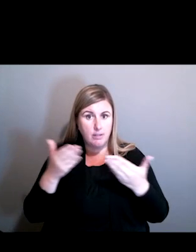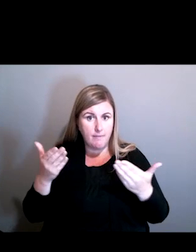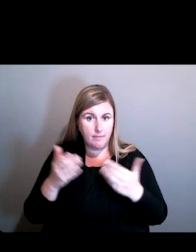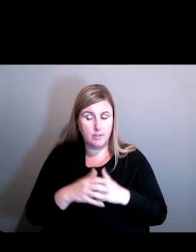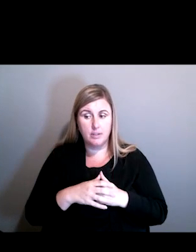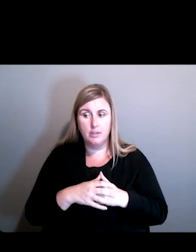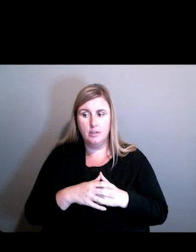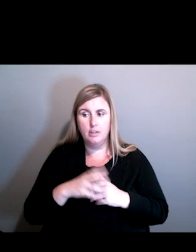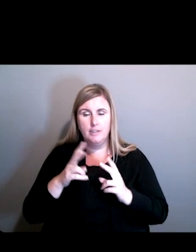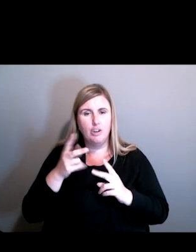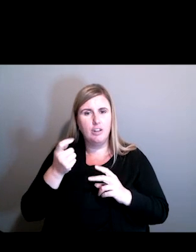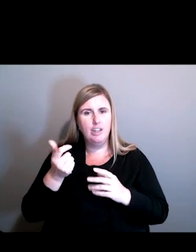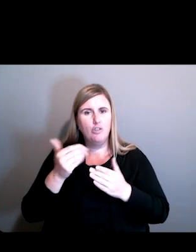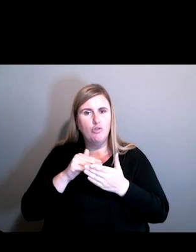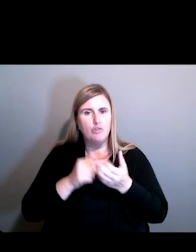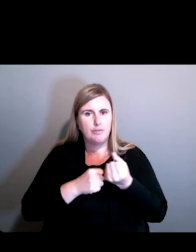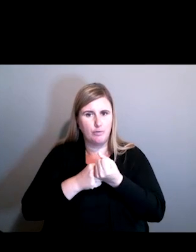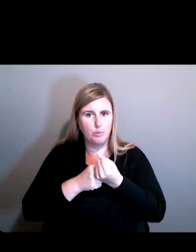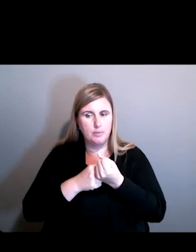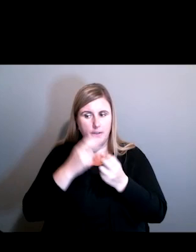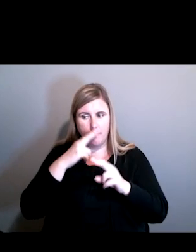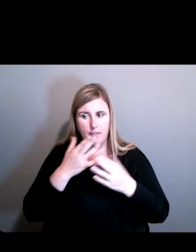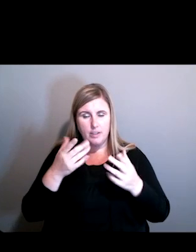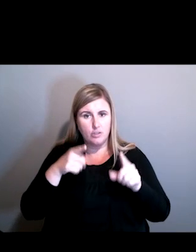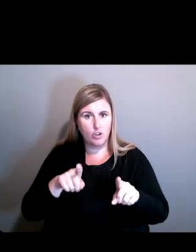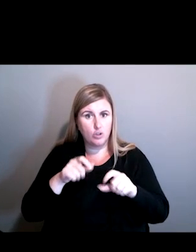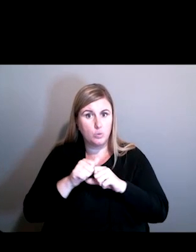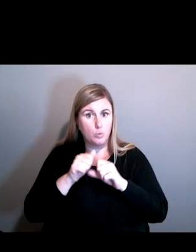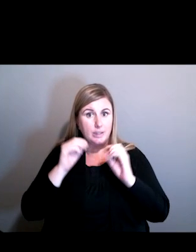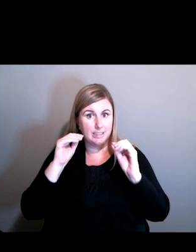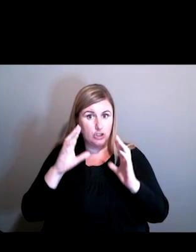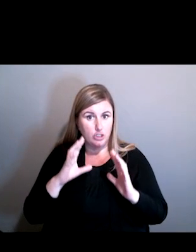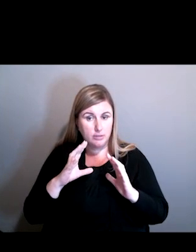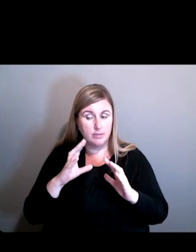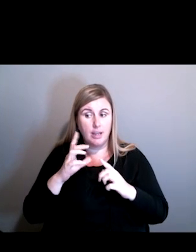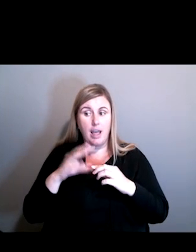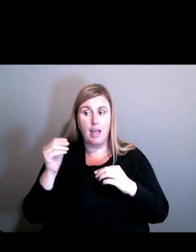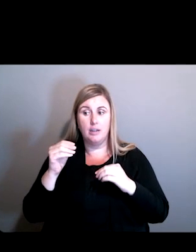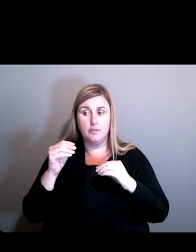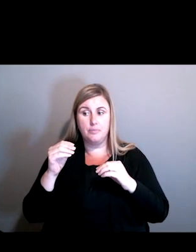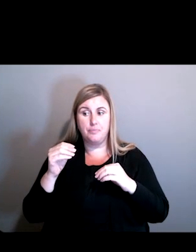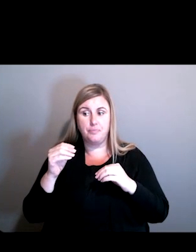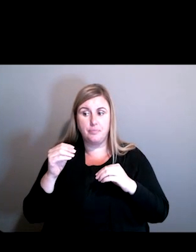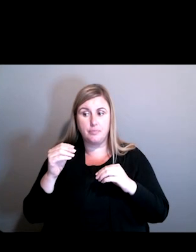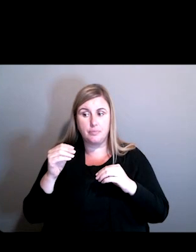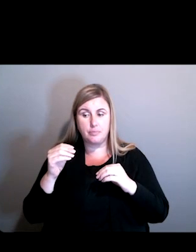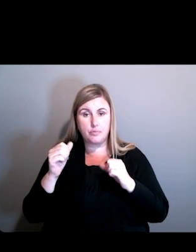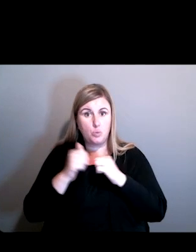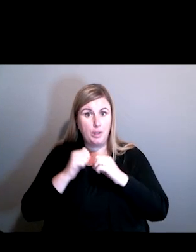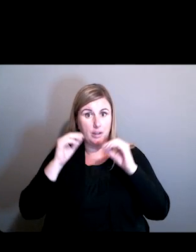stuff. There's very little reinforcement or fun stuff that occurs with teaching and with